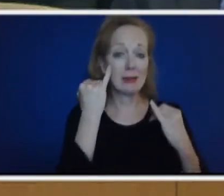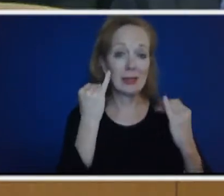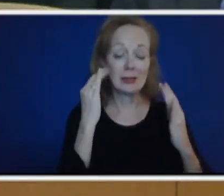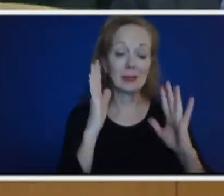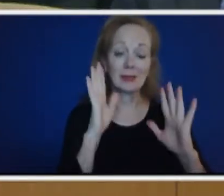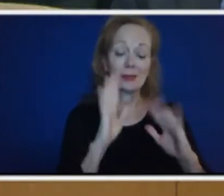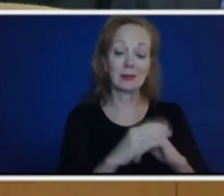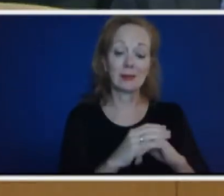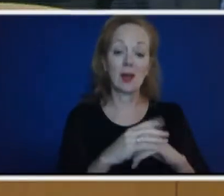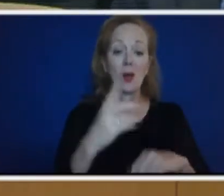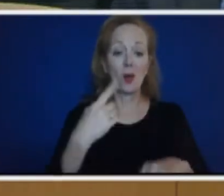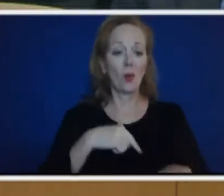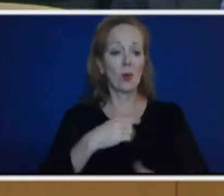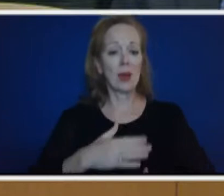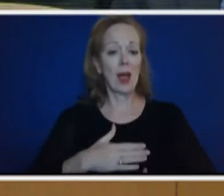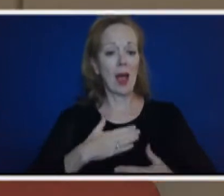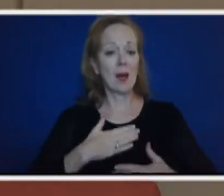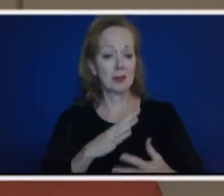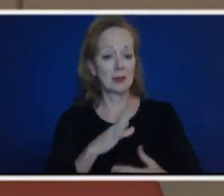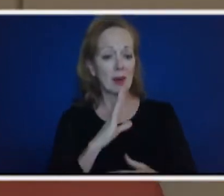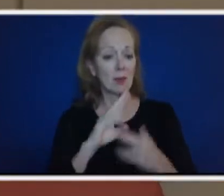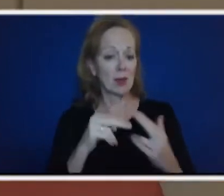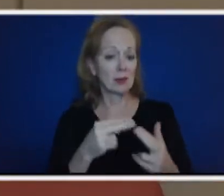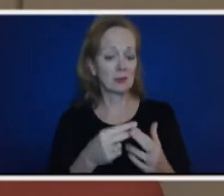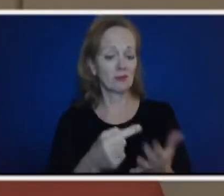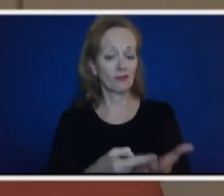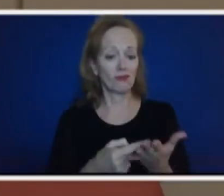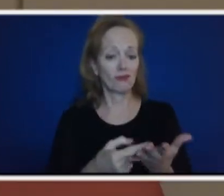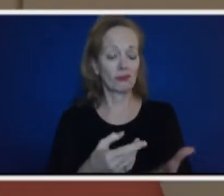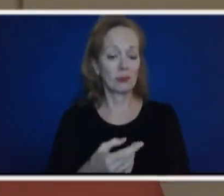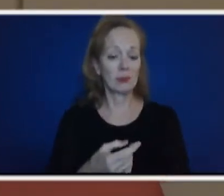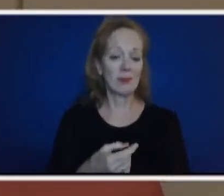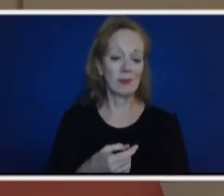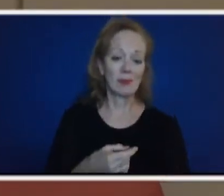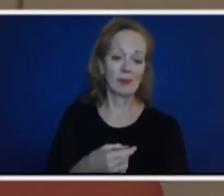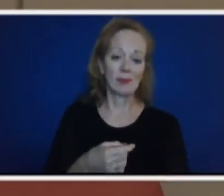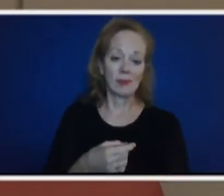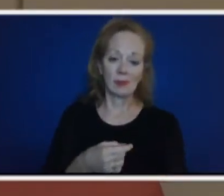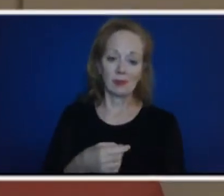which we would be happy to explore. Okay.